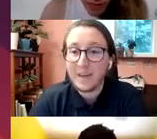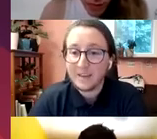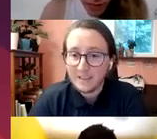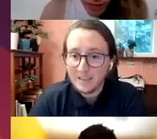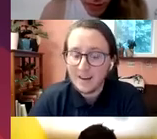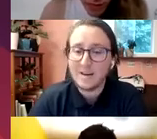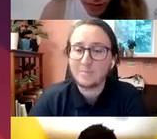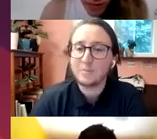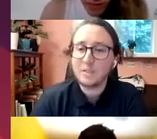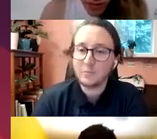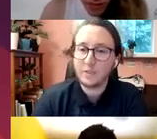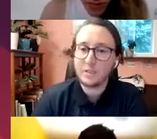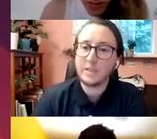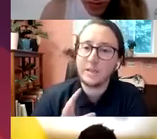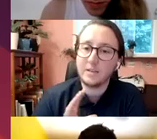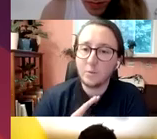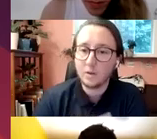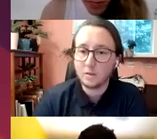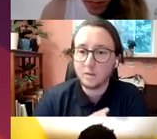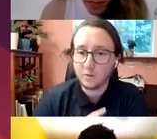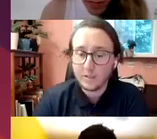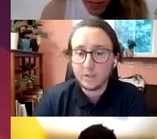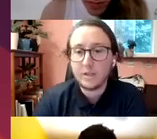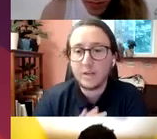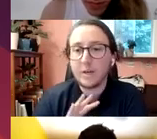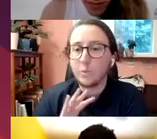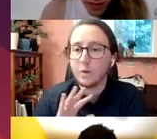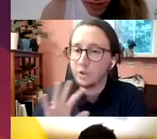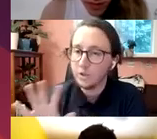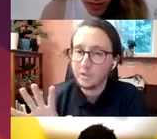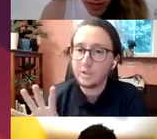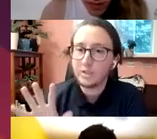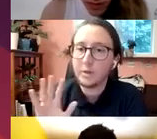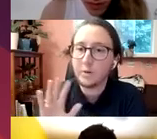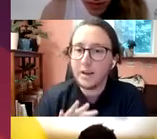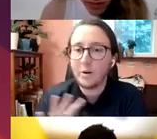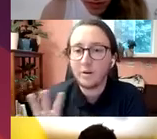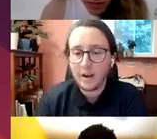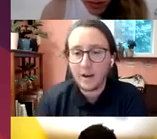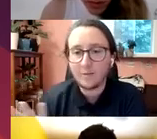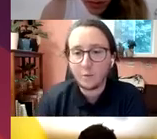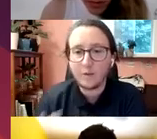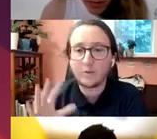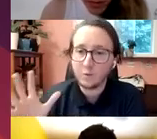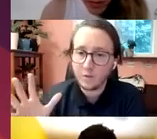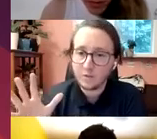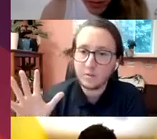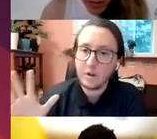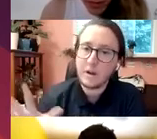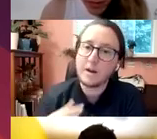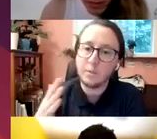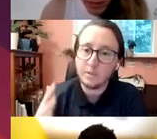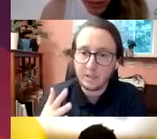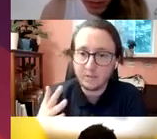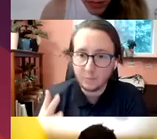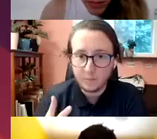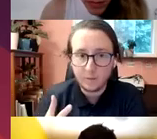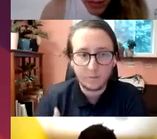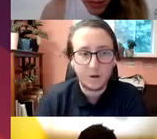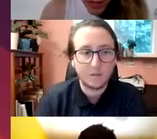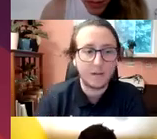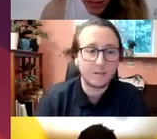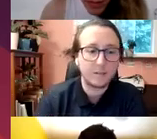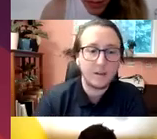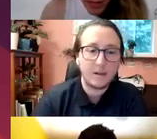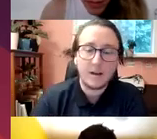from Canada, specifically in the Waterloo region, which is just about an hour and a half away from Toronto, just to give people